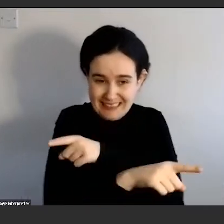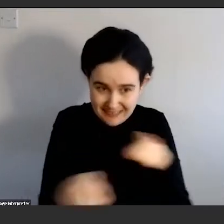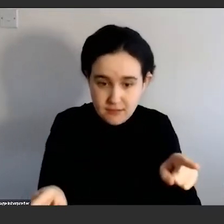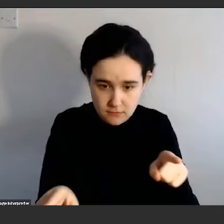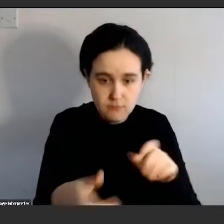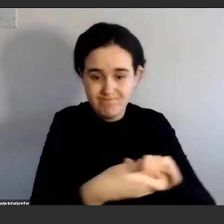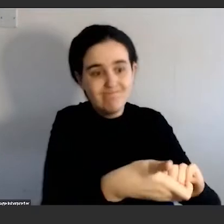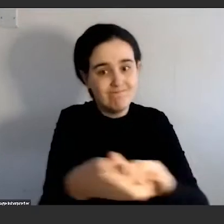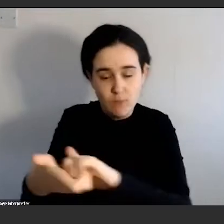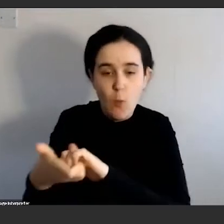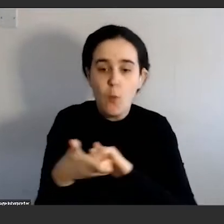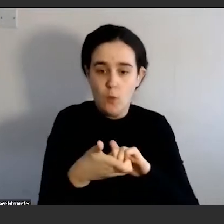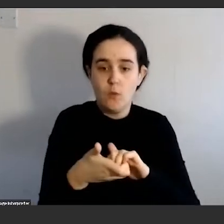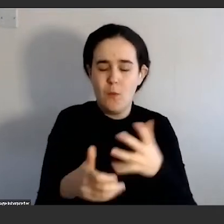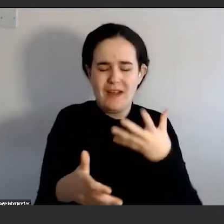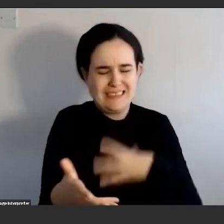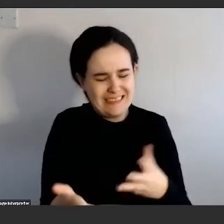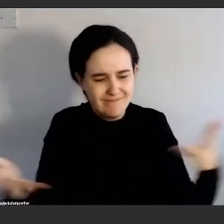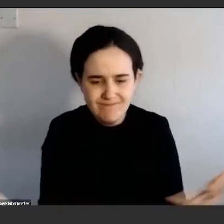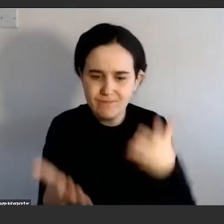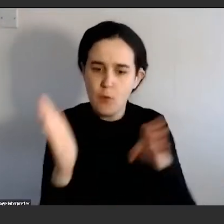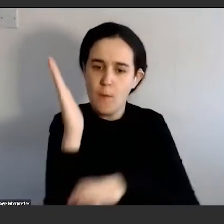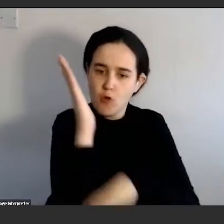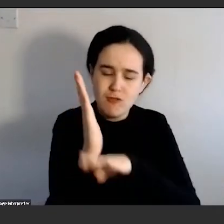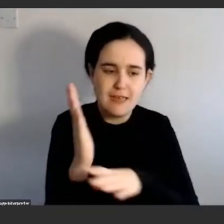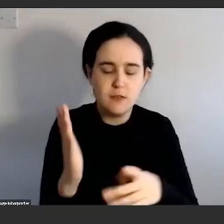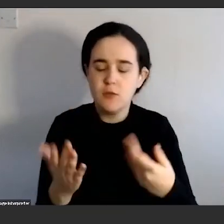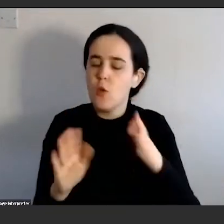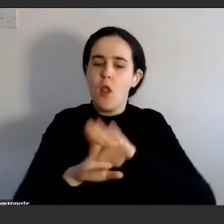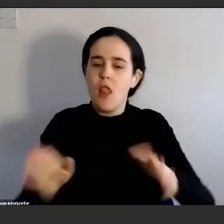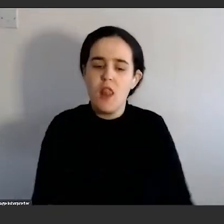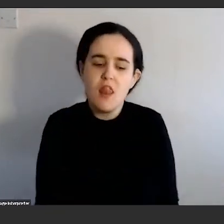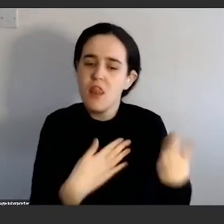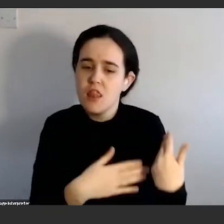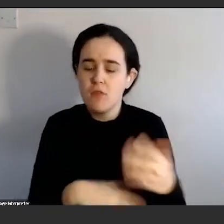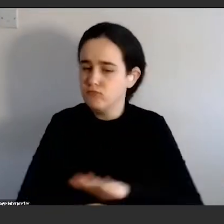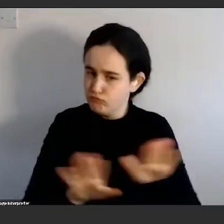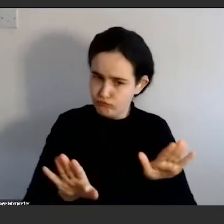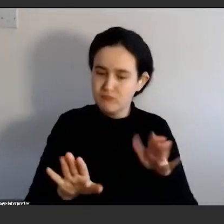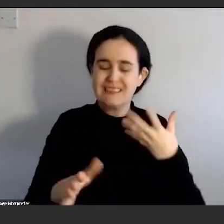persons with disabilities in the health sector.